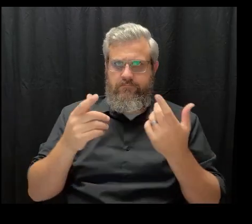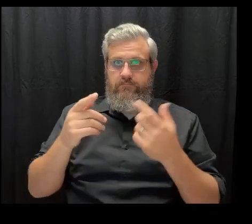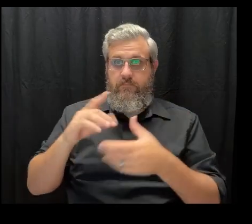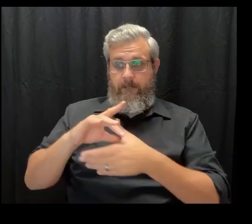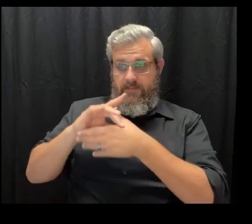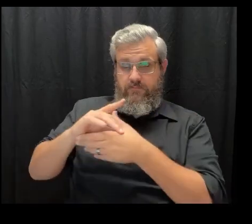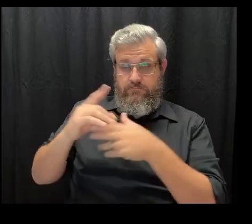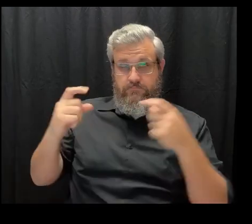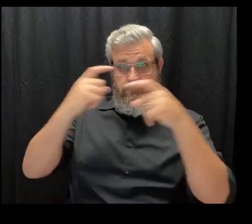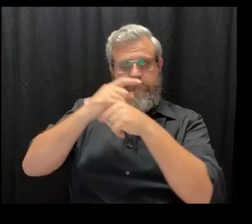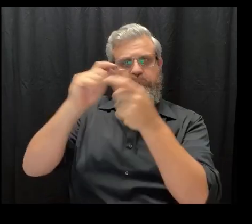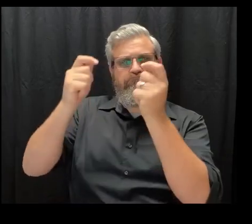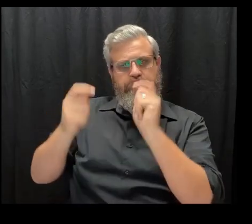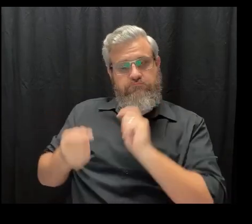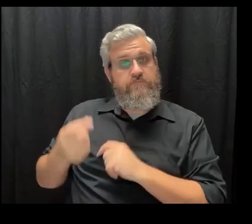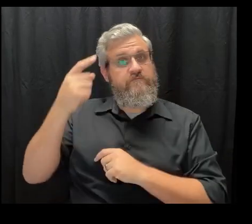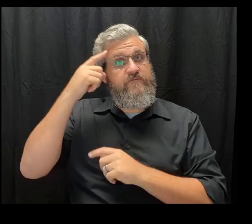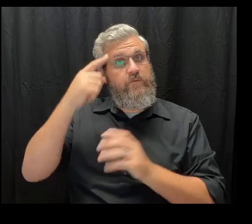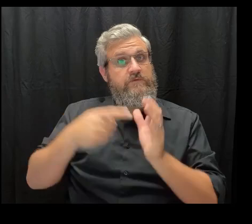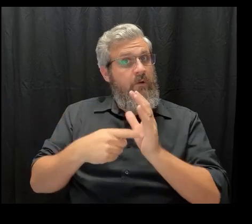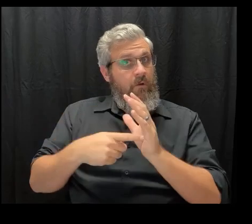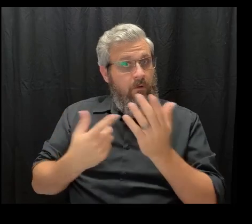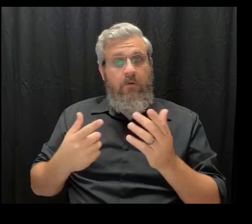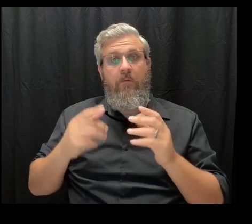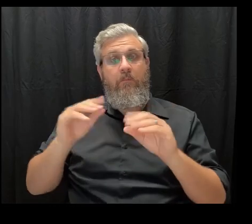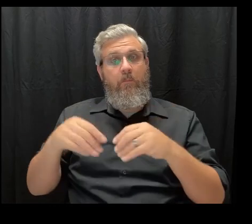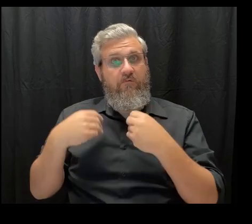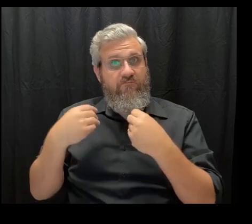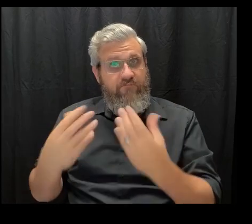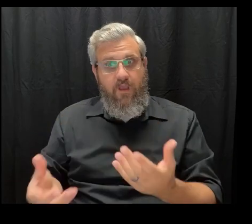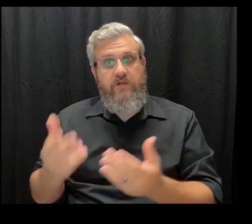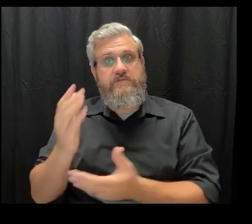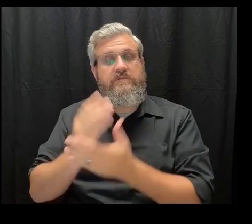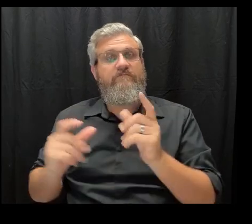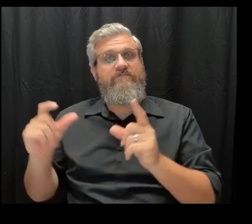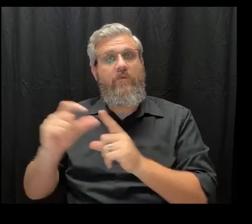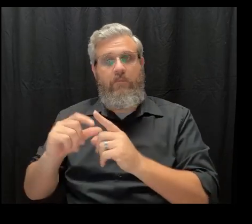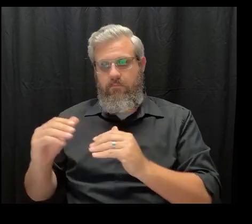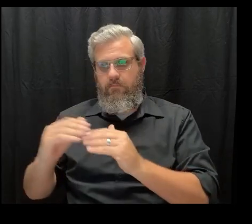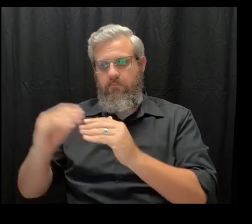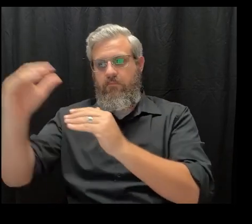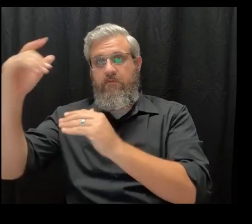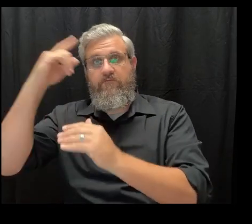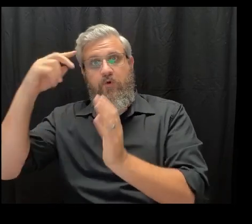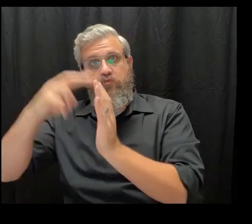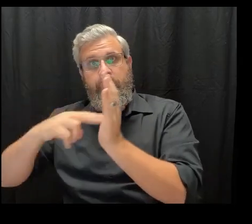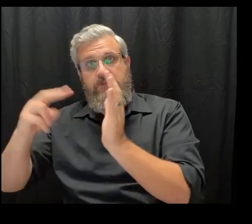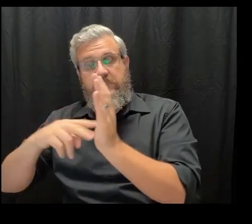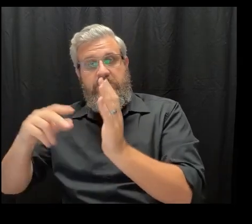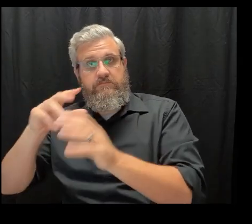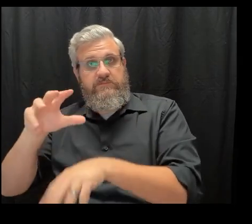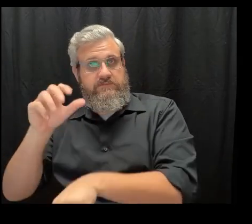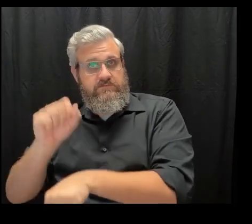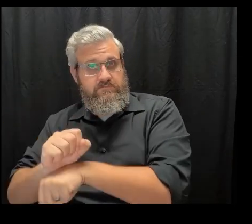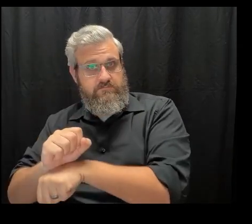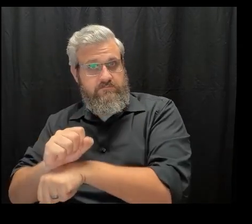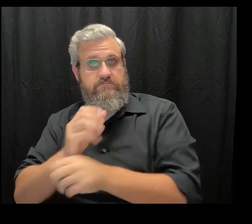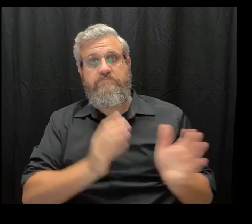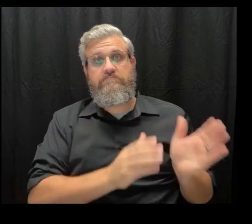material. For example, provide leveled text or scaffolded vocabulary for a reading assignment. By